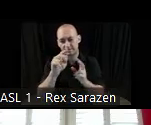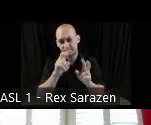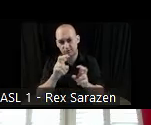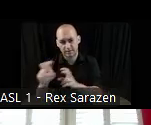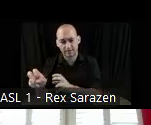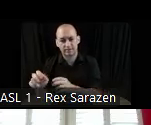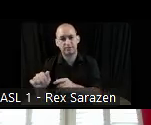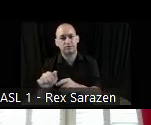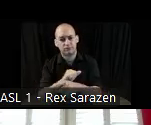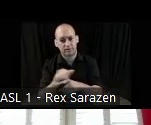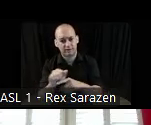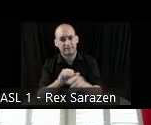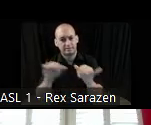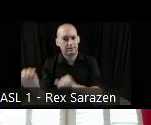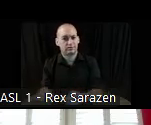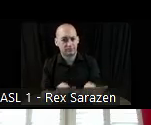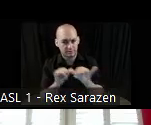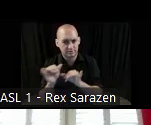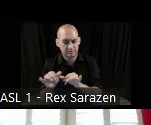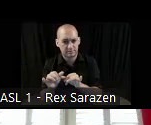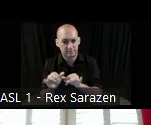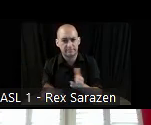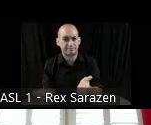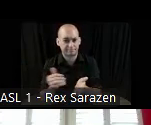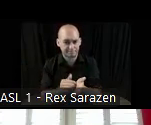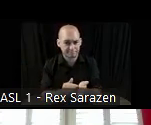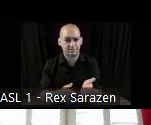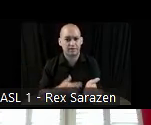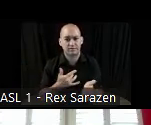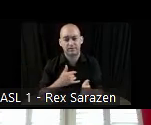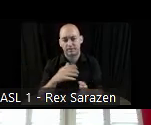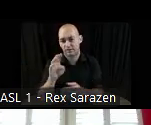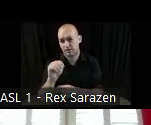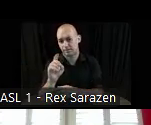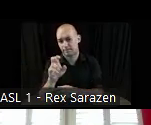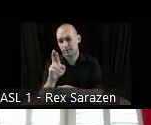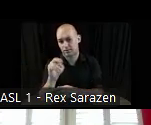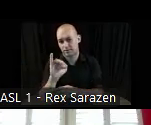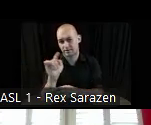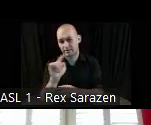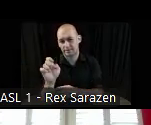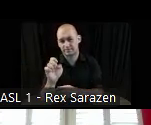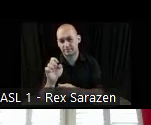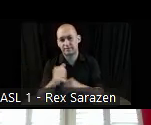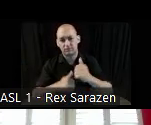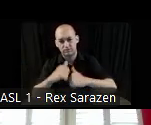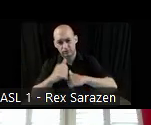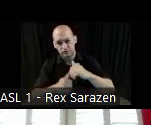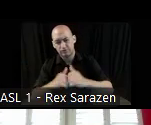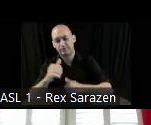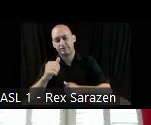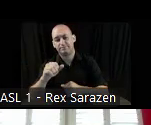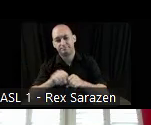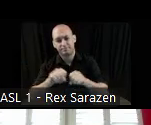training standards. Again, we feel that with the modernizing of the infrastructure, the evaluation of system coordination, and